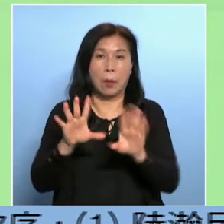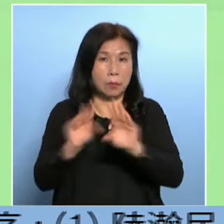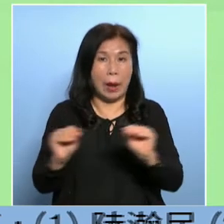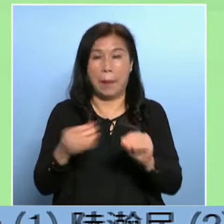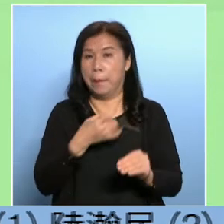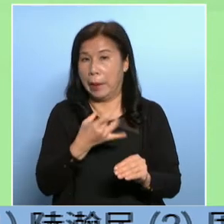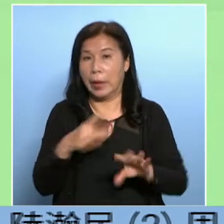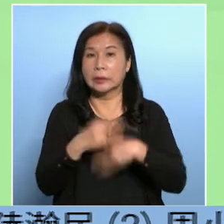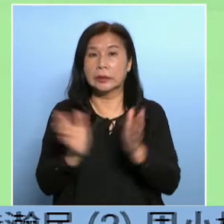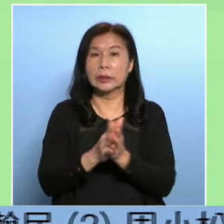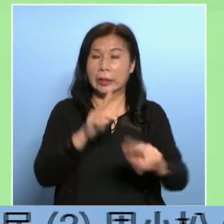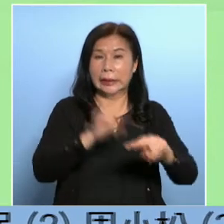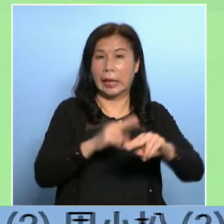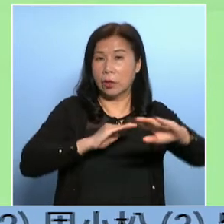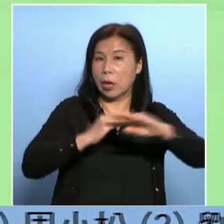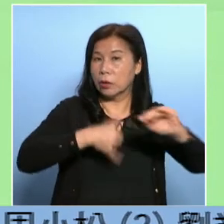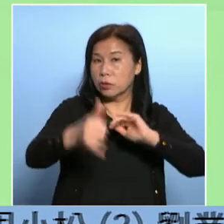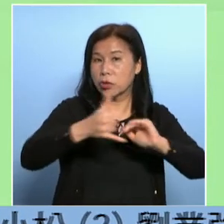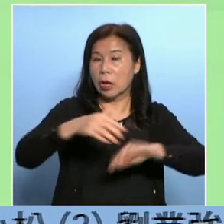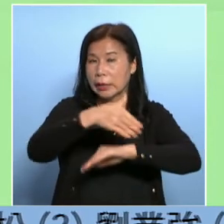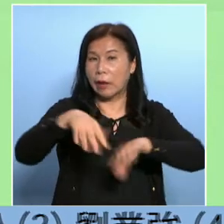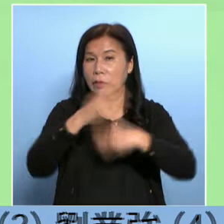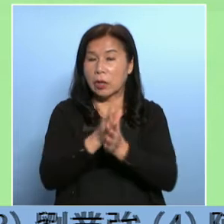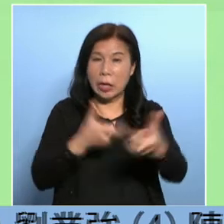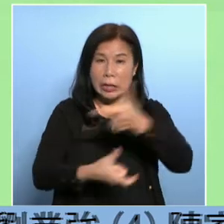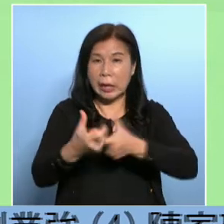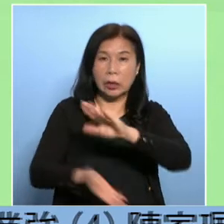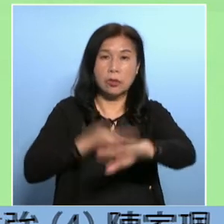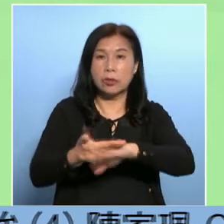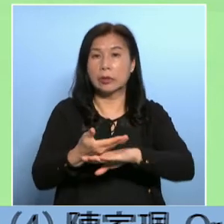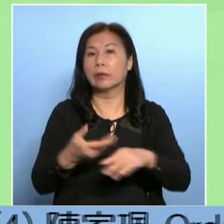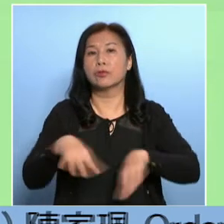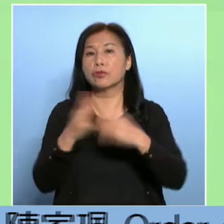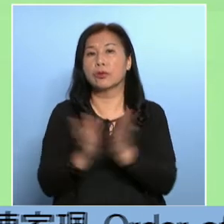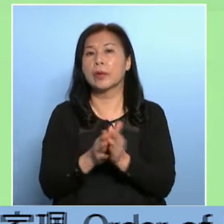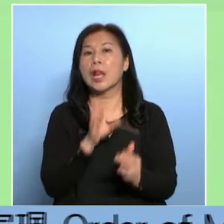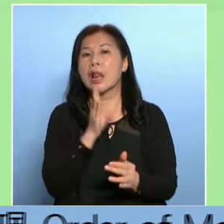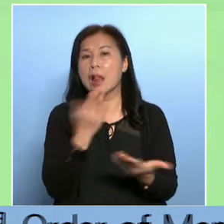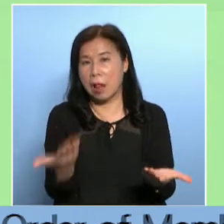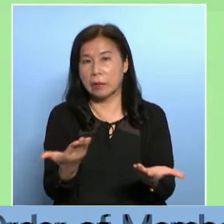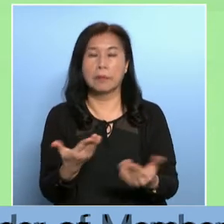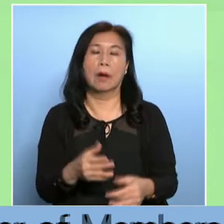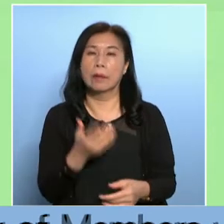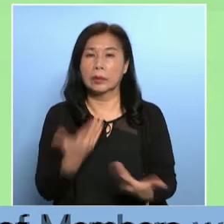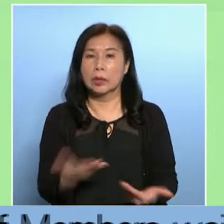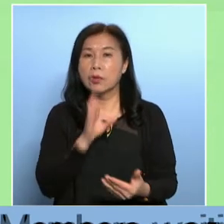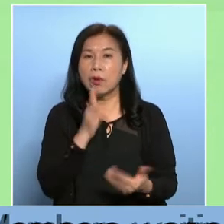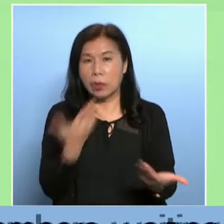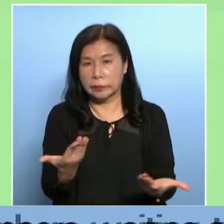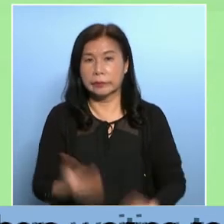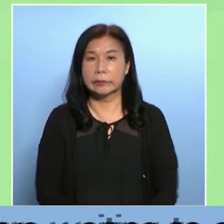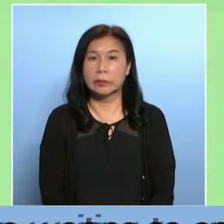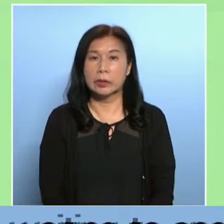And well, as soon as the epidemic is in place, the end reopening of the border and any economic